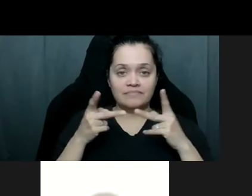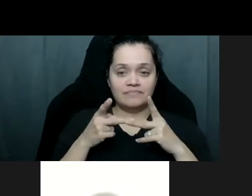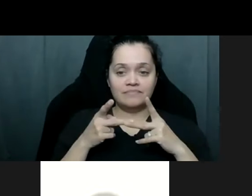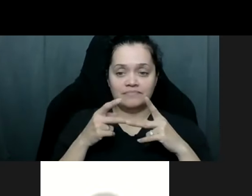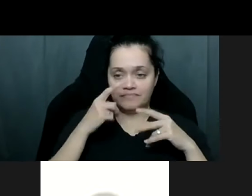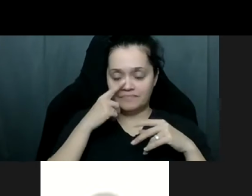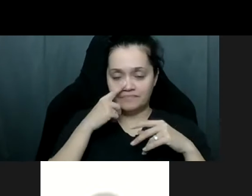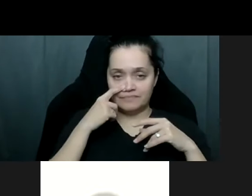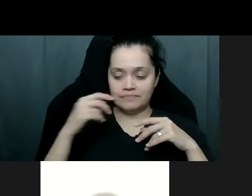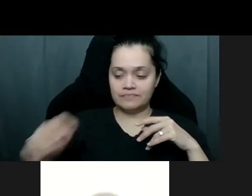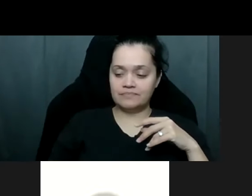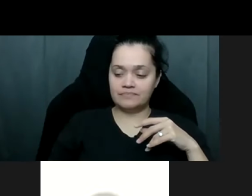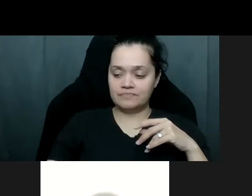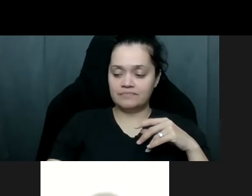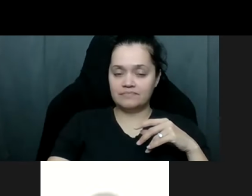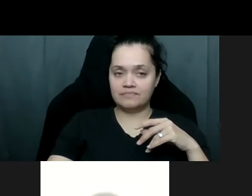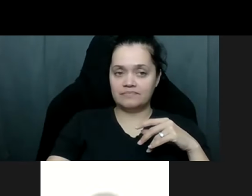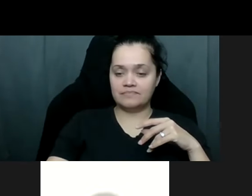Places.